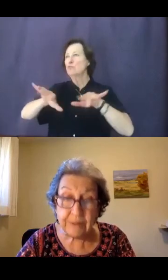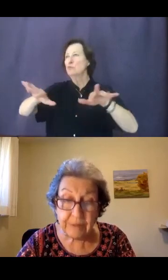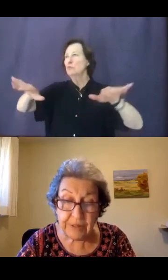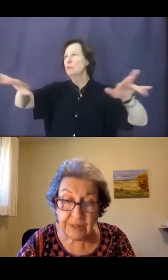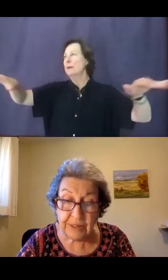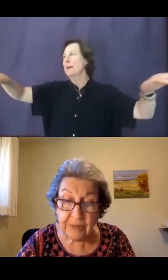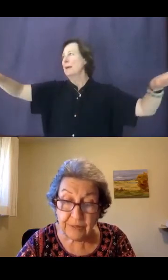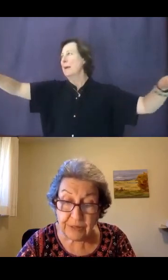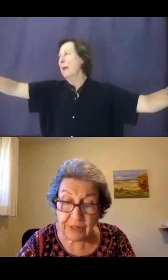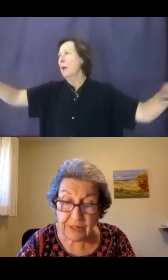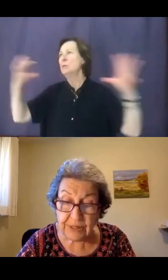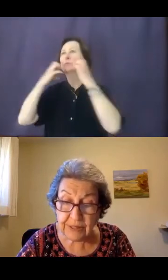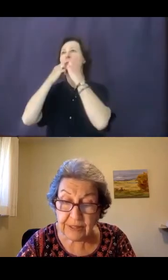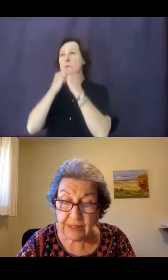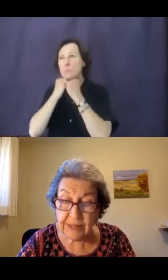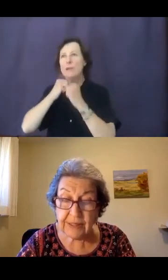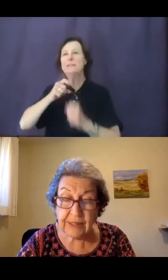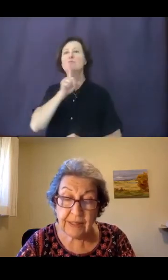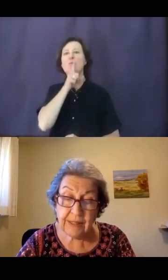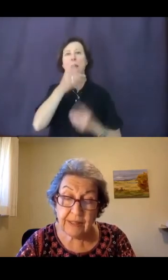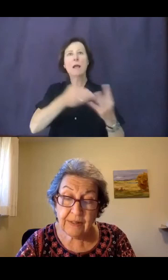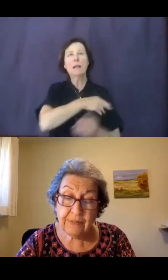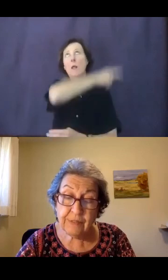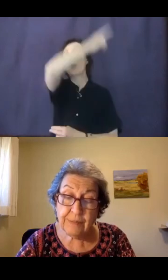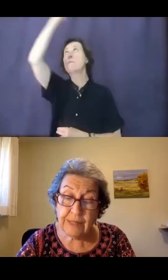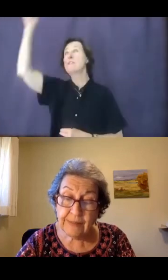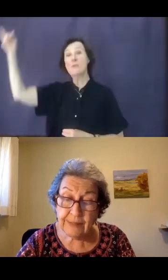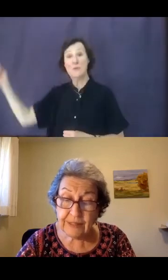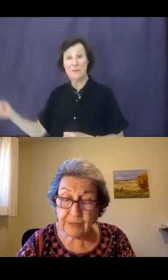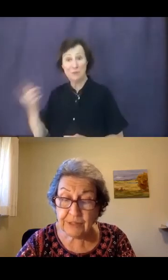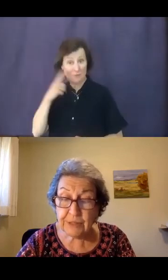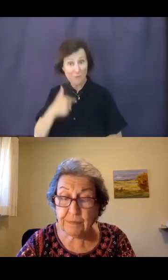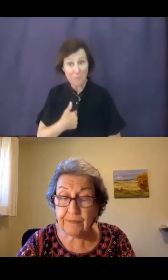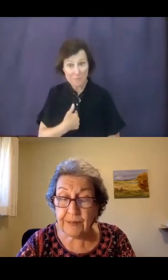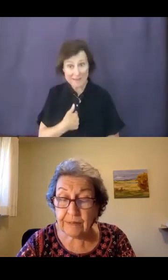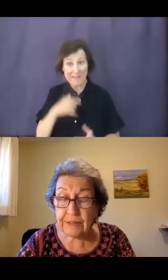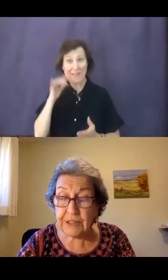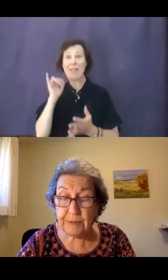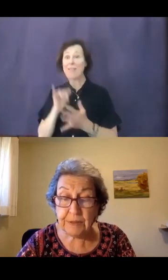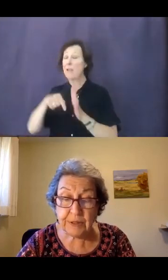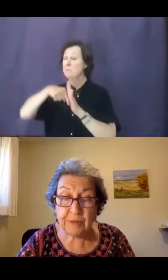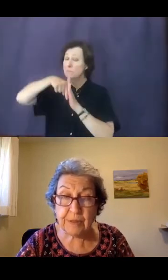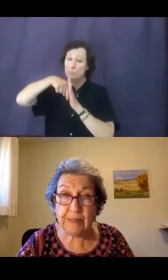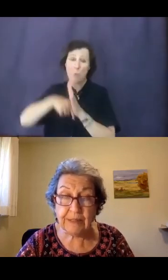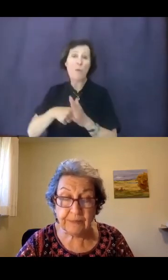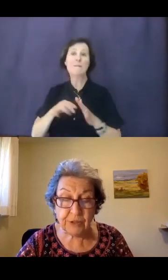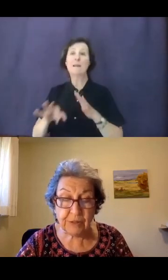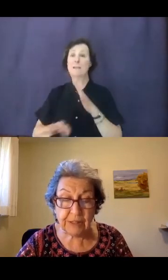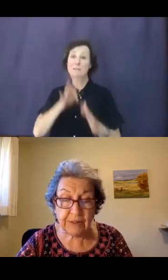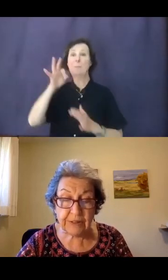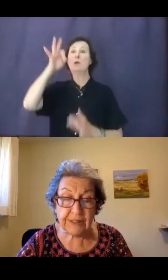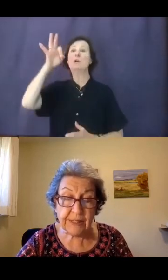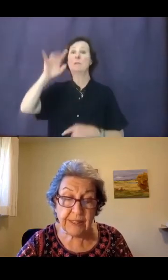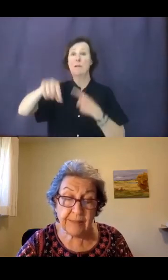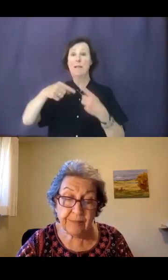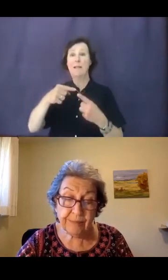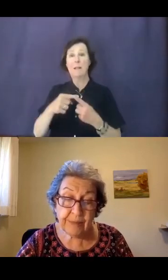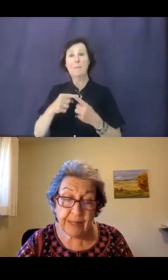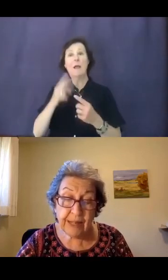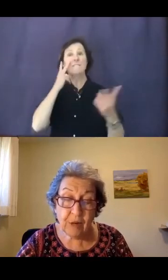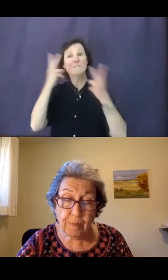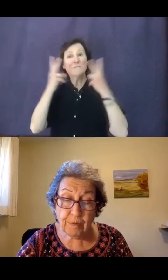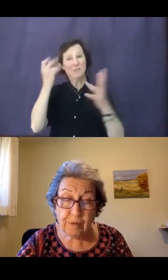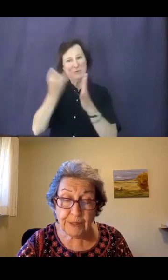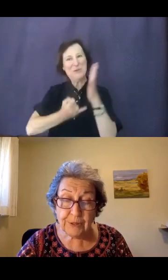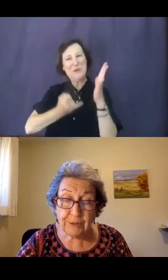reality across the universe. For me, that is what is profoundly spiritual about the visual arts.